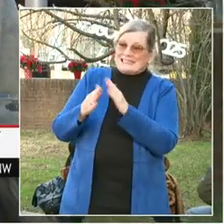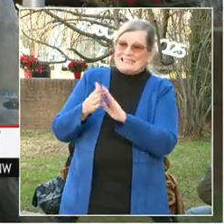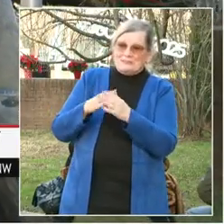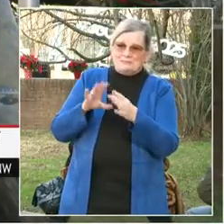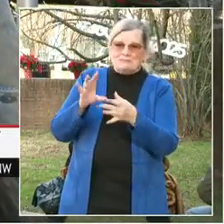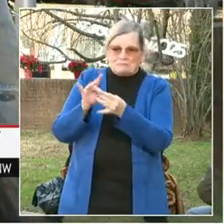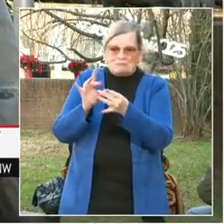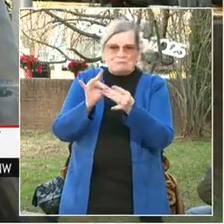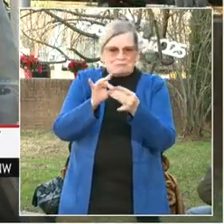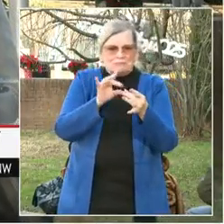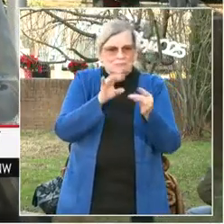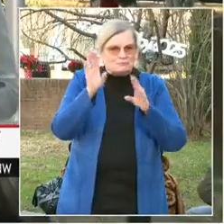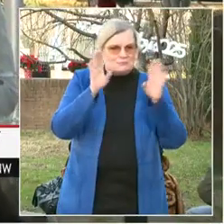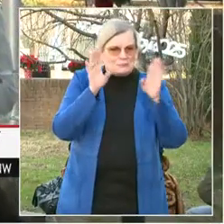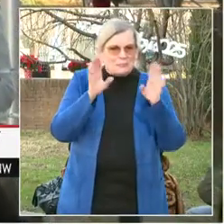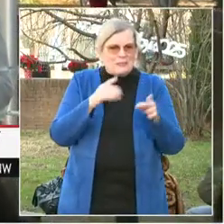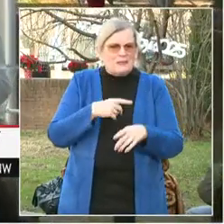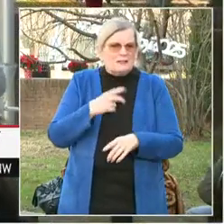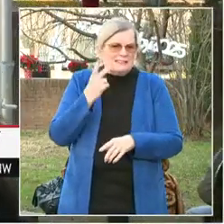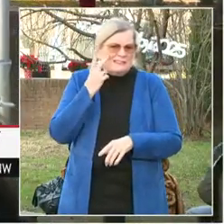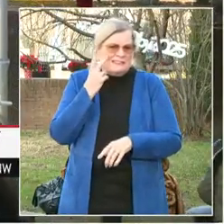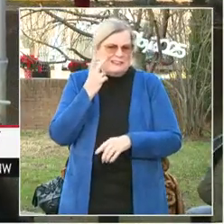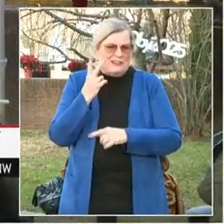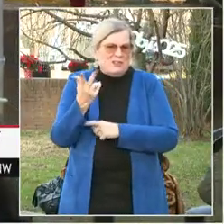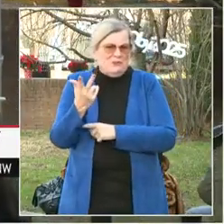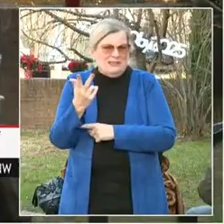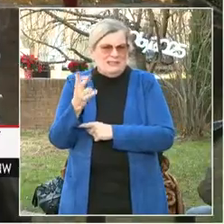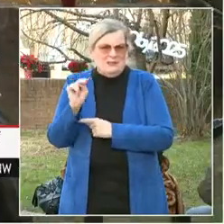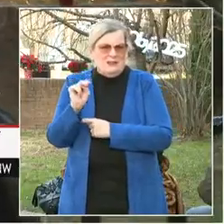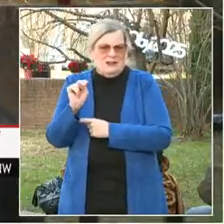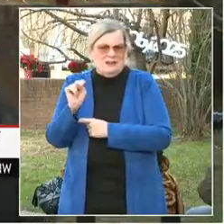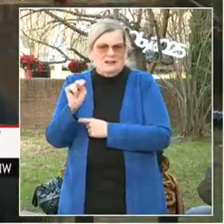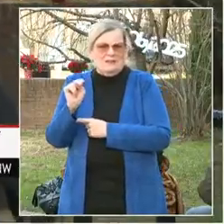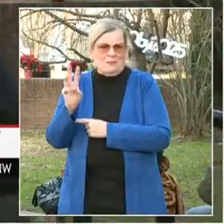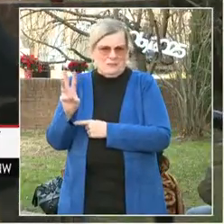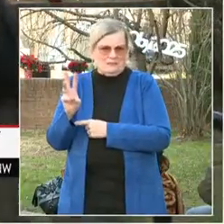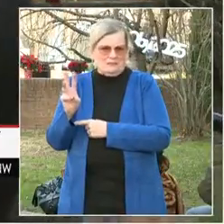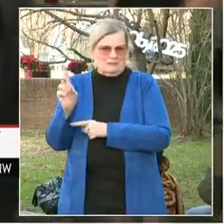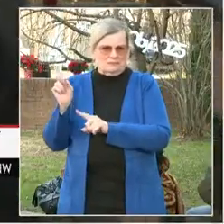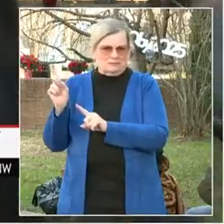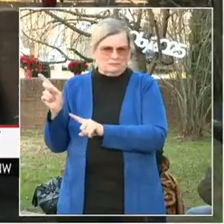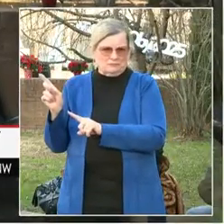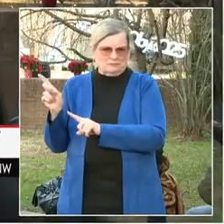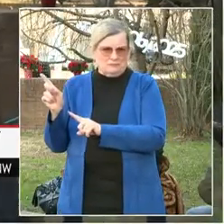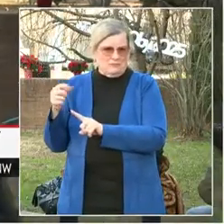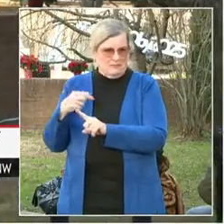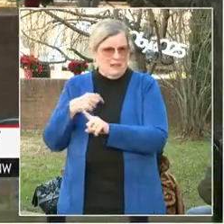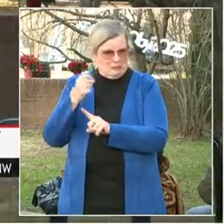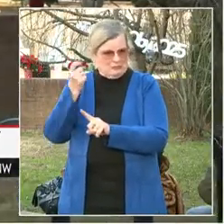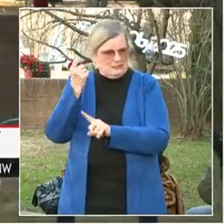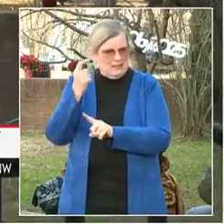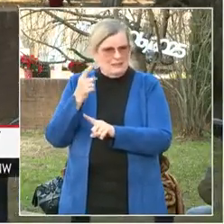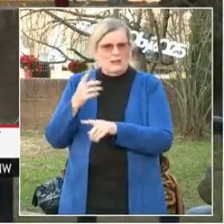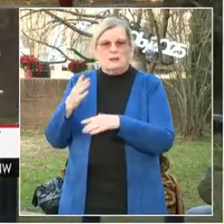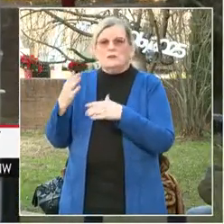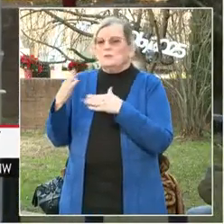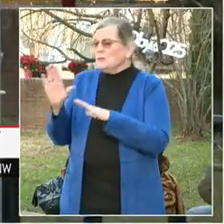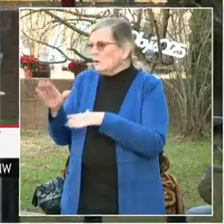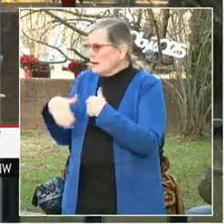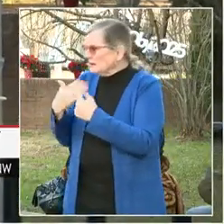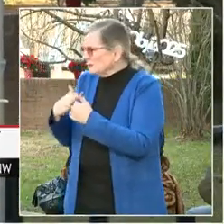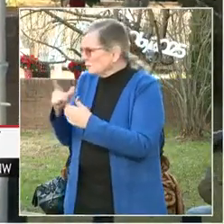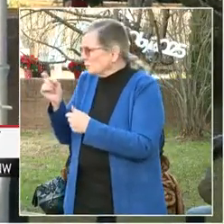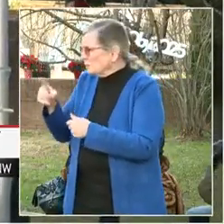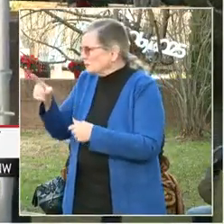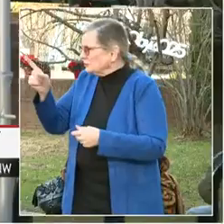Street Northwest. Okay. That was mentioned on television. I got it. All right, your question. Thank you, Mayor Bowser. My